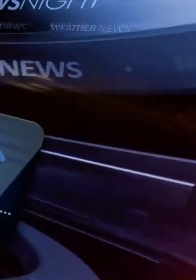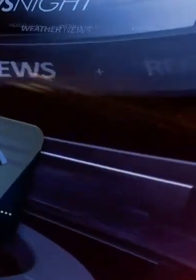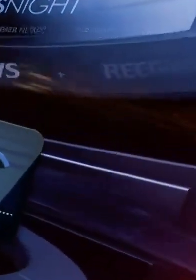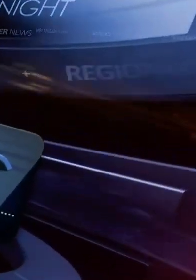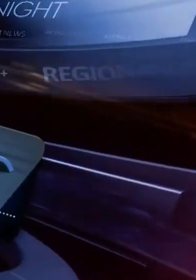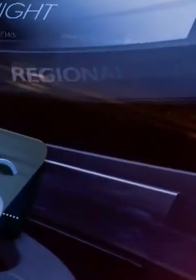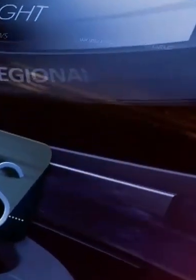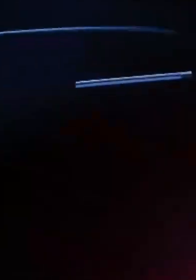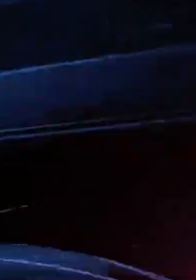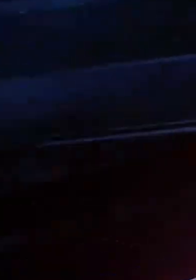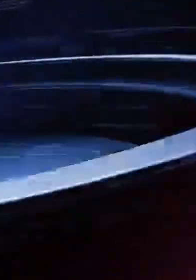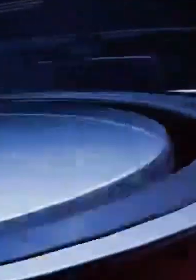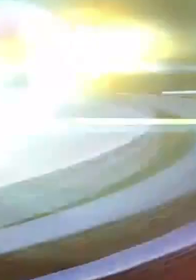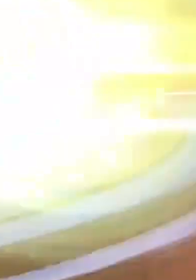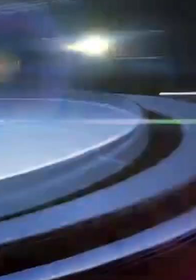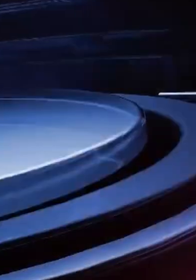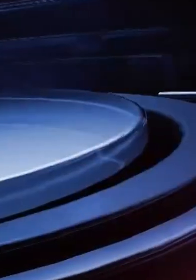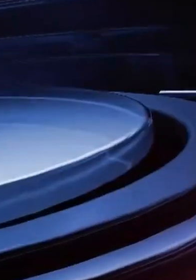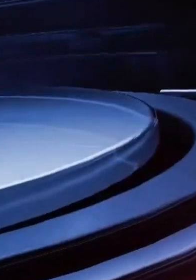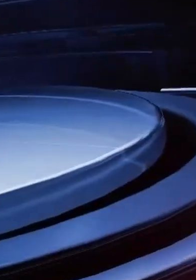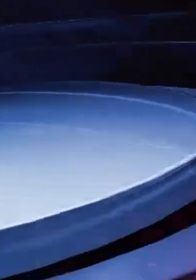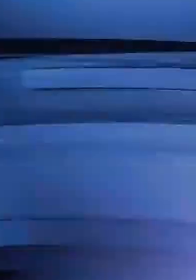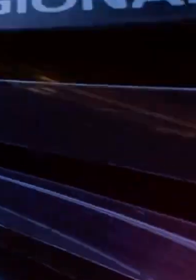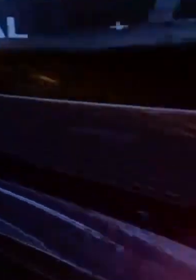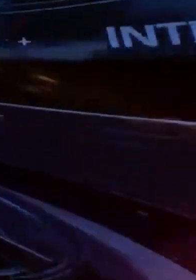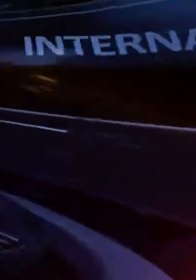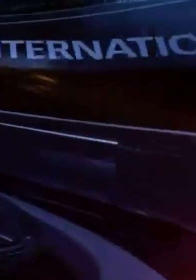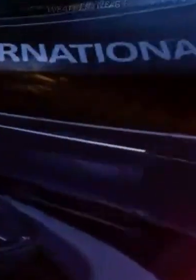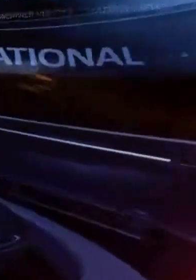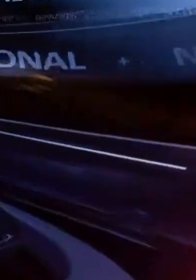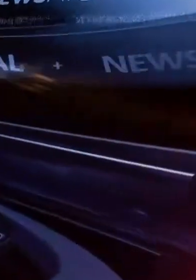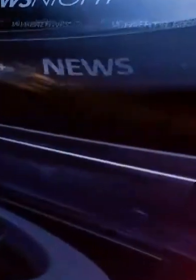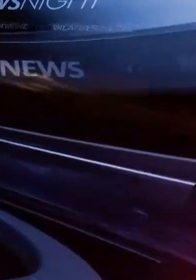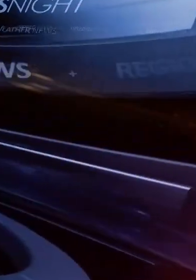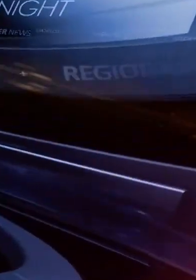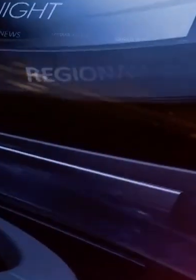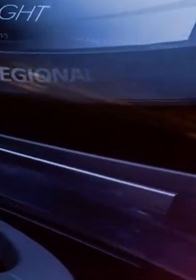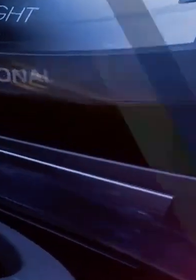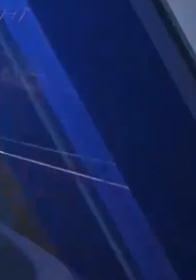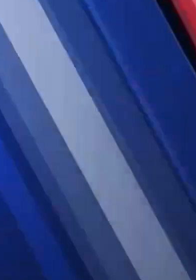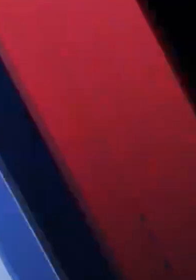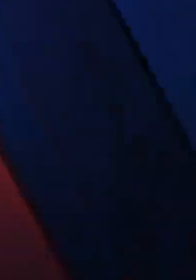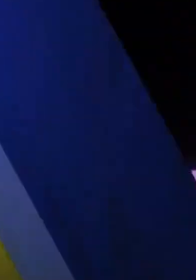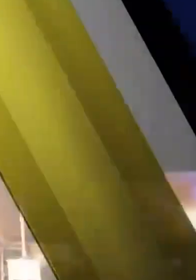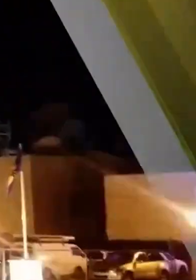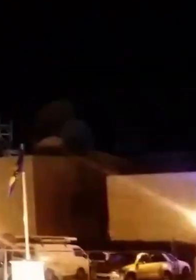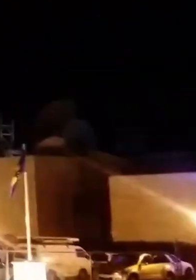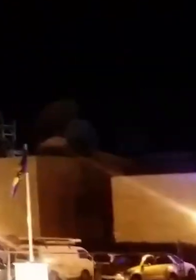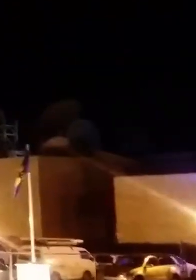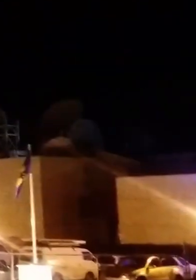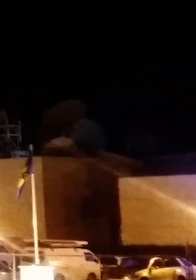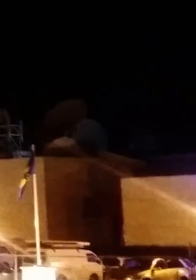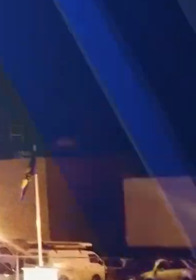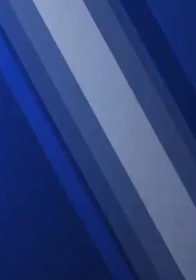The headline news is brought to you by RBC, a bank for all of you.